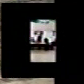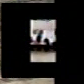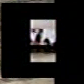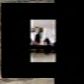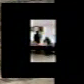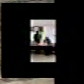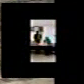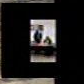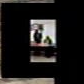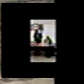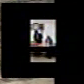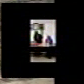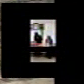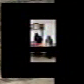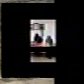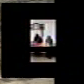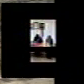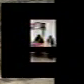Jesus' name.